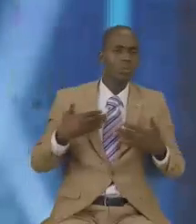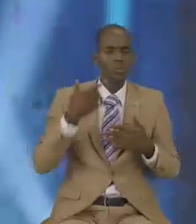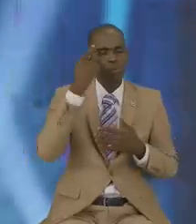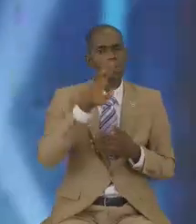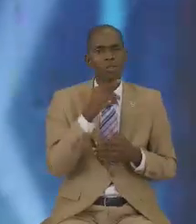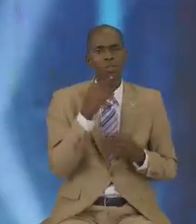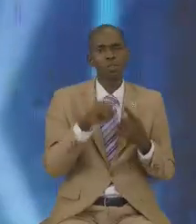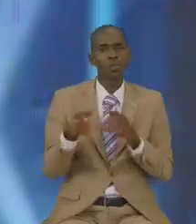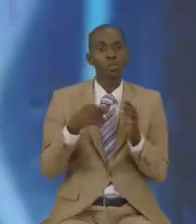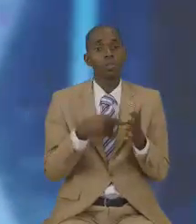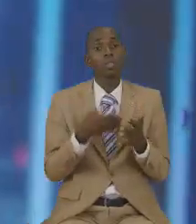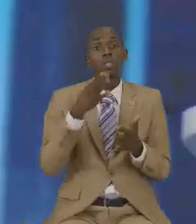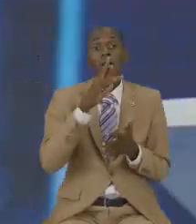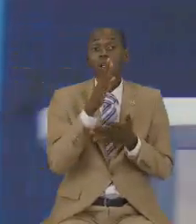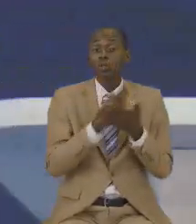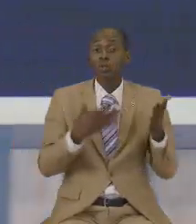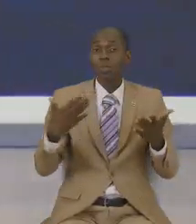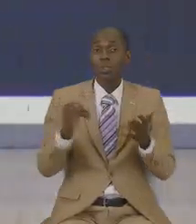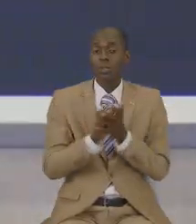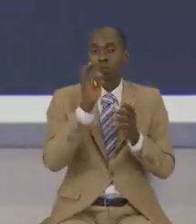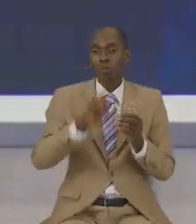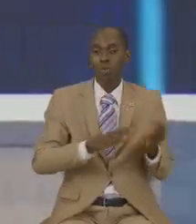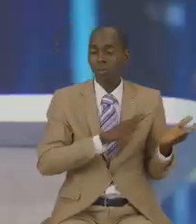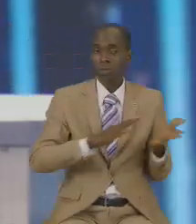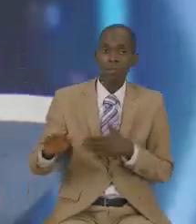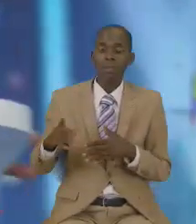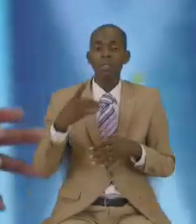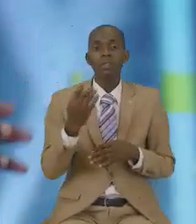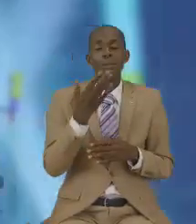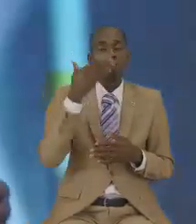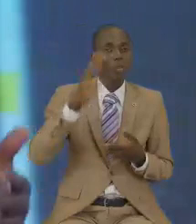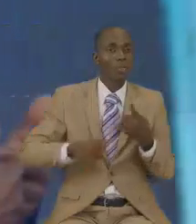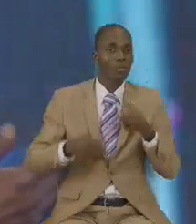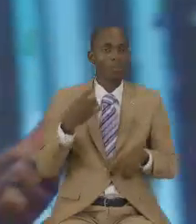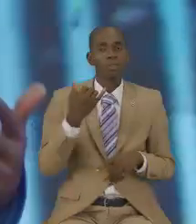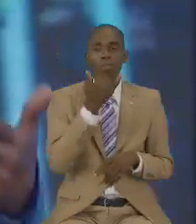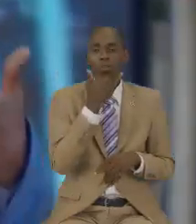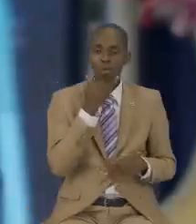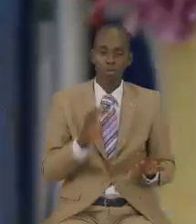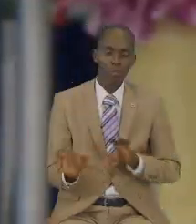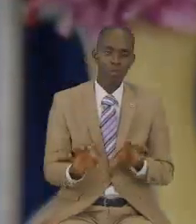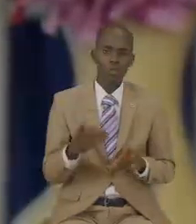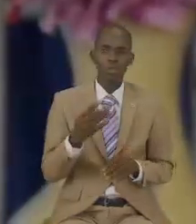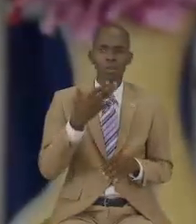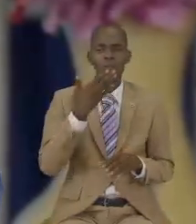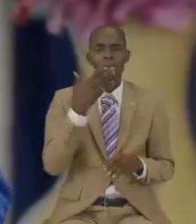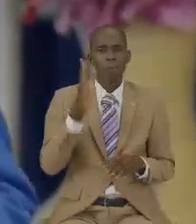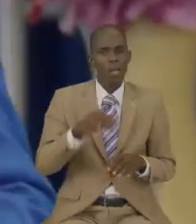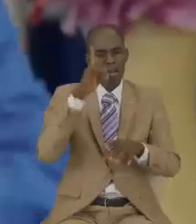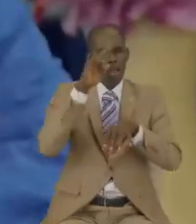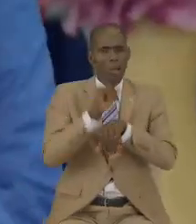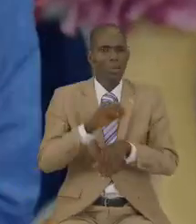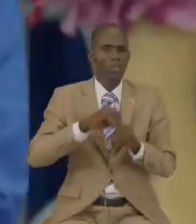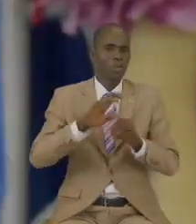you have to give up, the miscreants, you give them up, the misdeeds, the habits in your own life that you